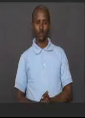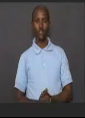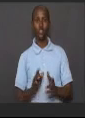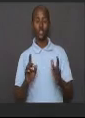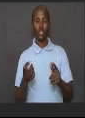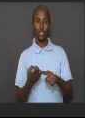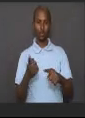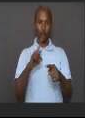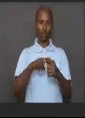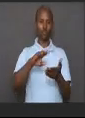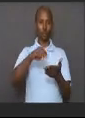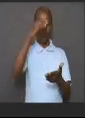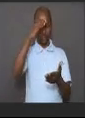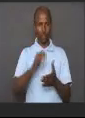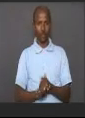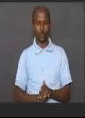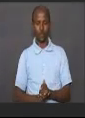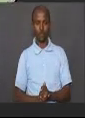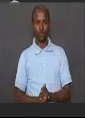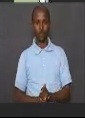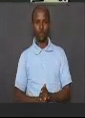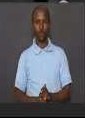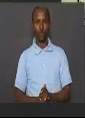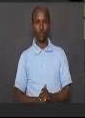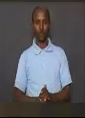Let's get back to our lesson.